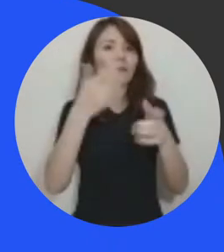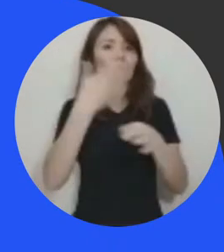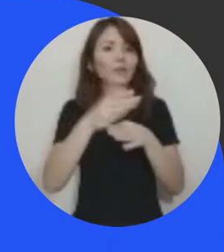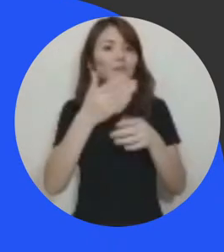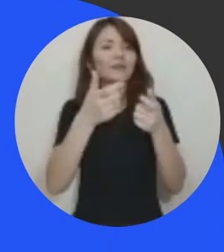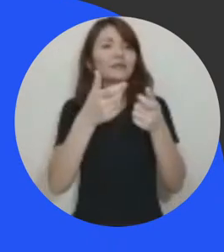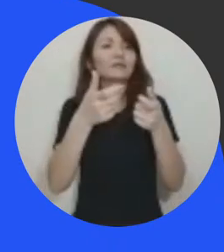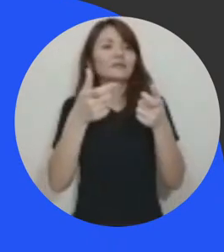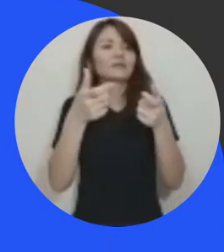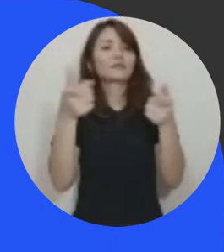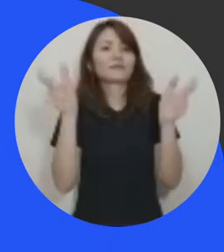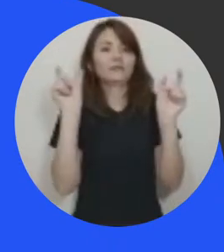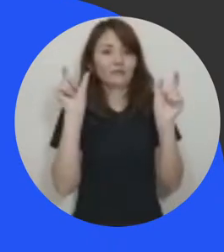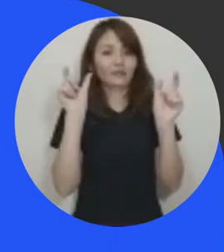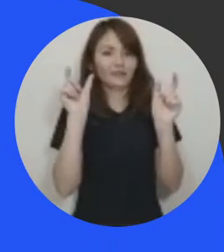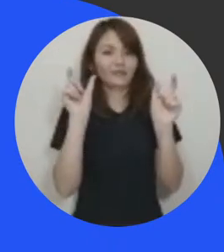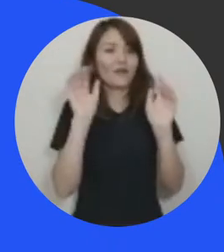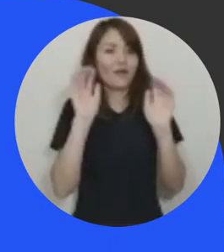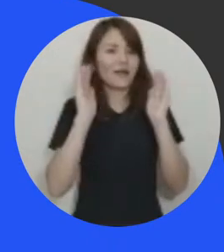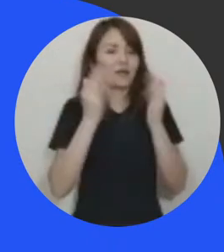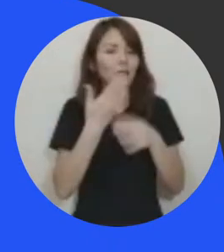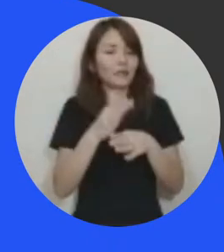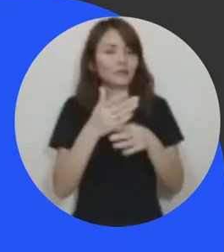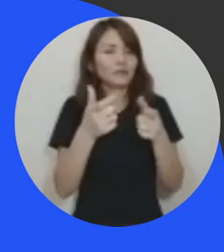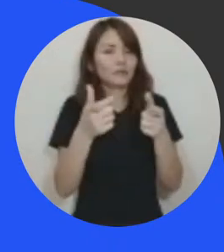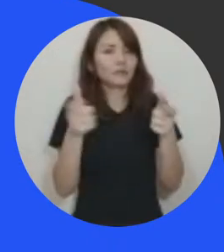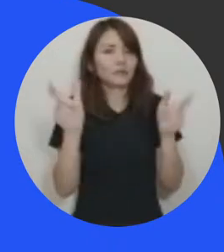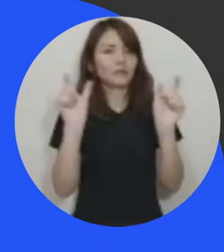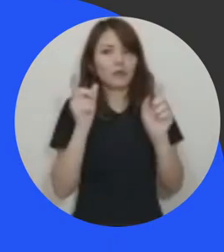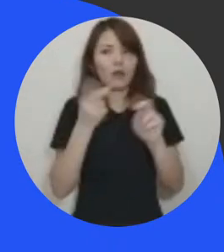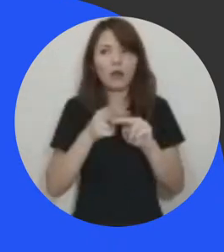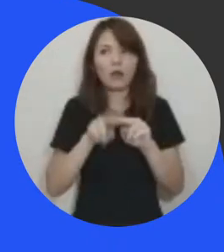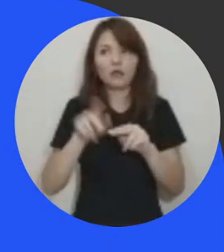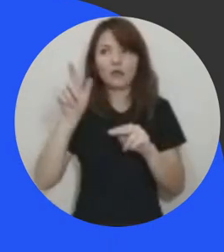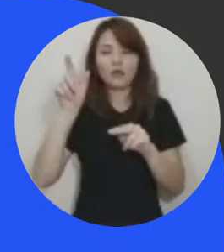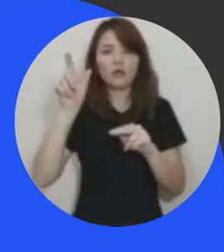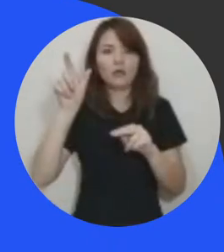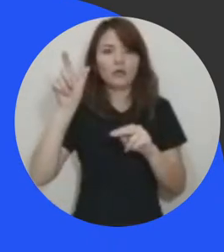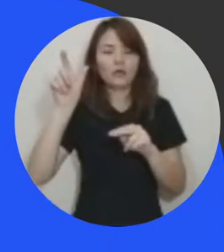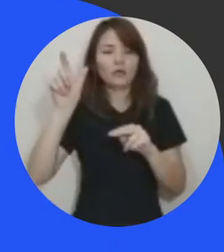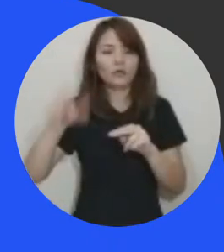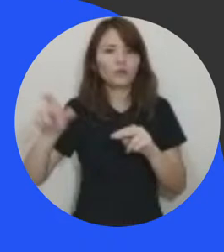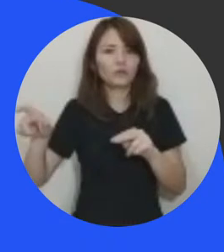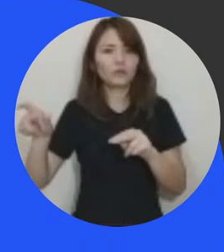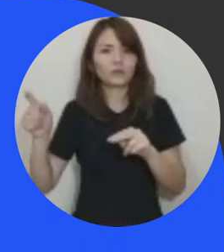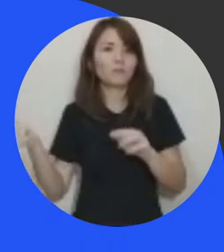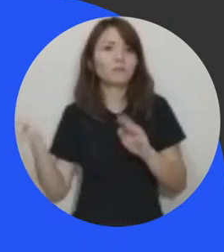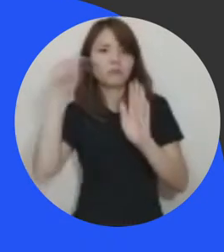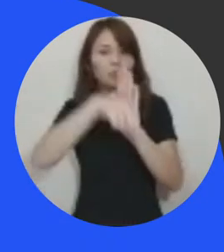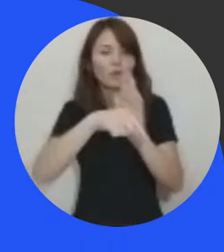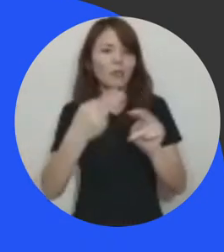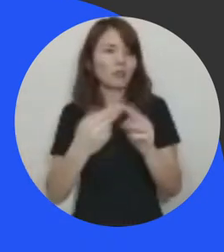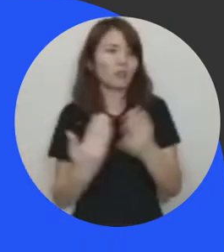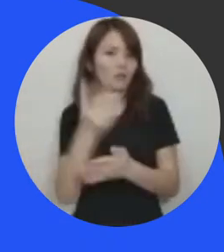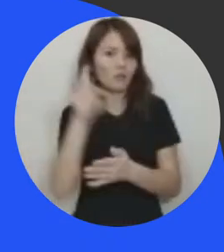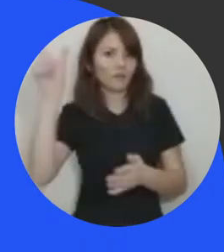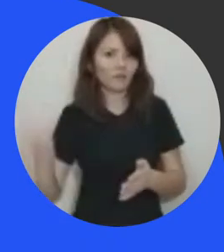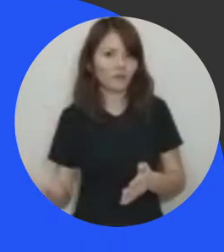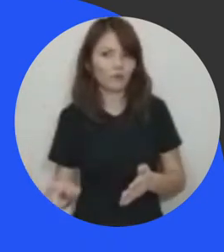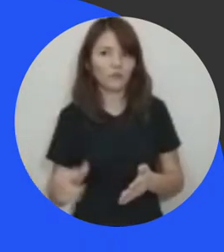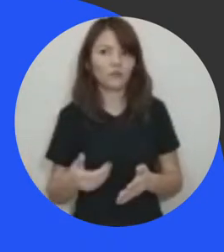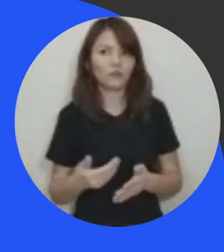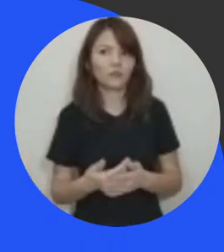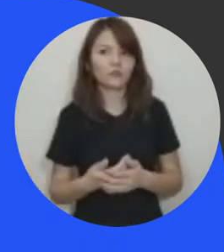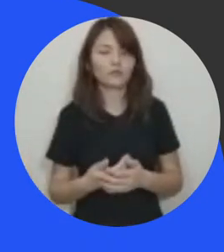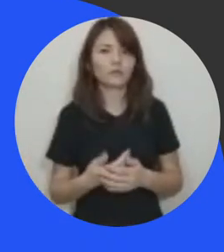imported back into Wales, and then you were having these new cases established. And so to look at this, I'm